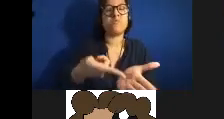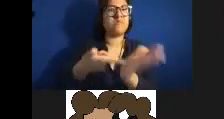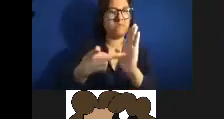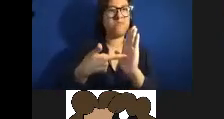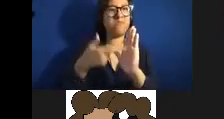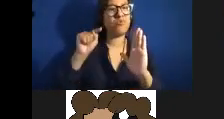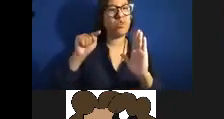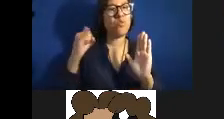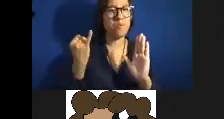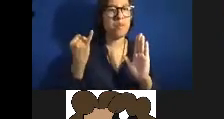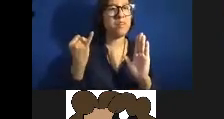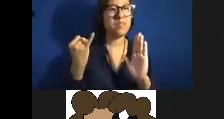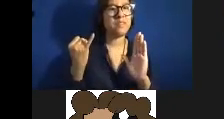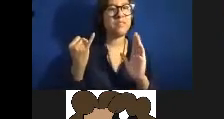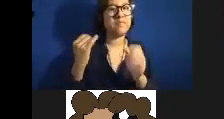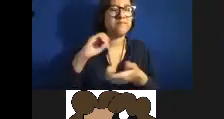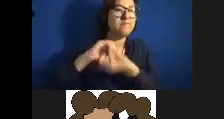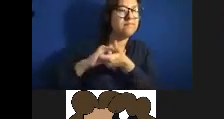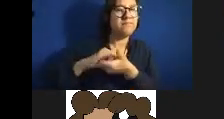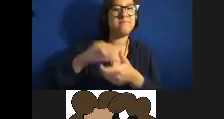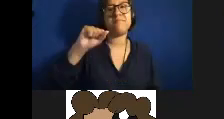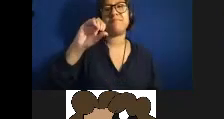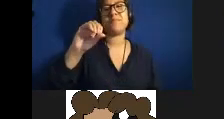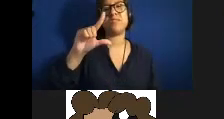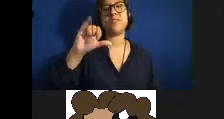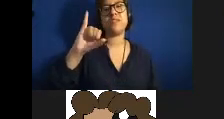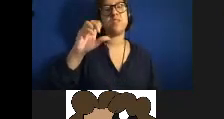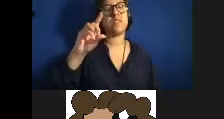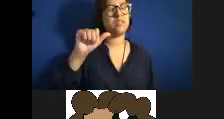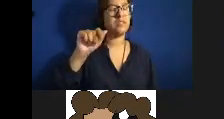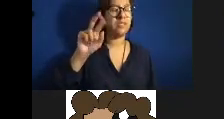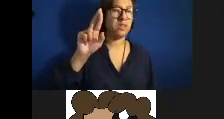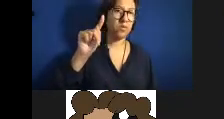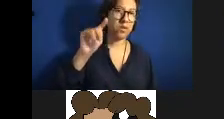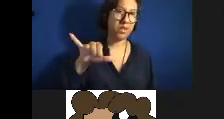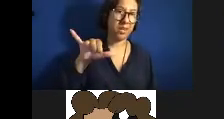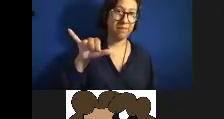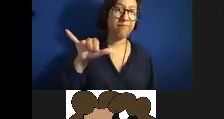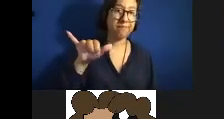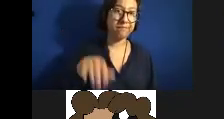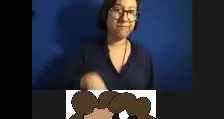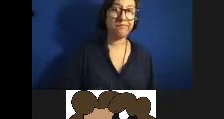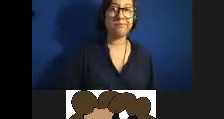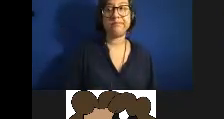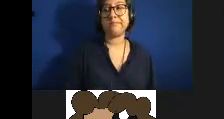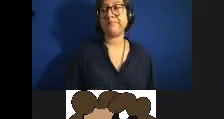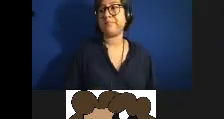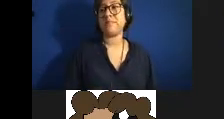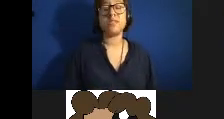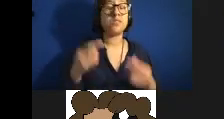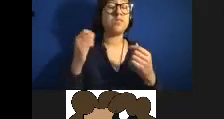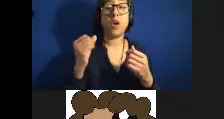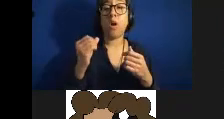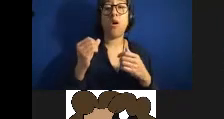that we are able to work so closely with folks in this endeavor, which is focused on shifting away